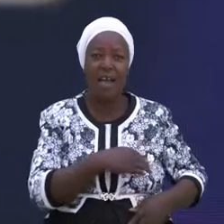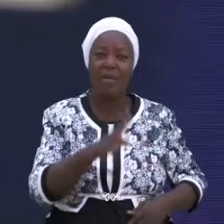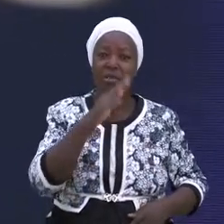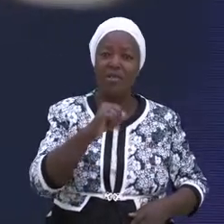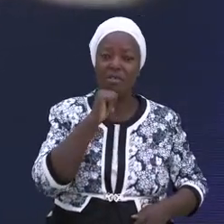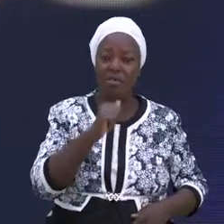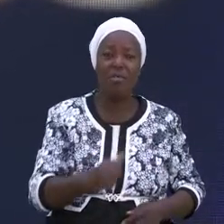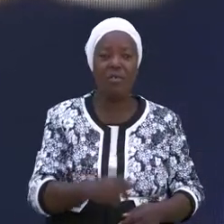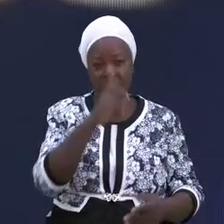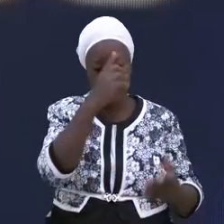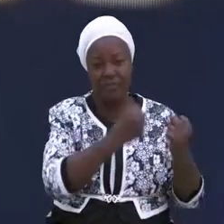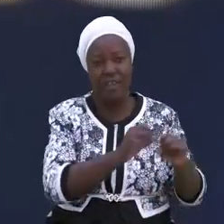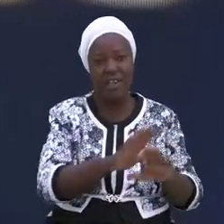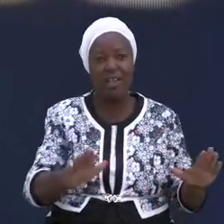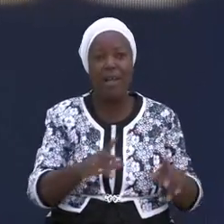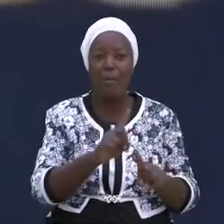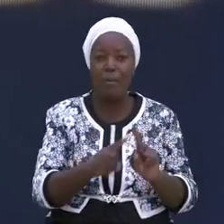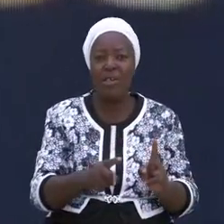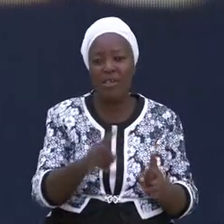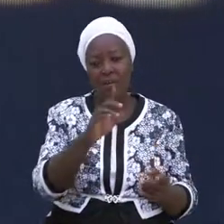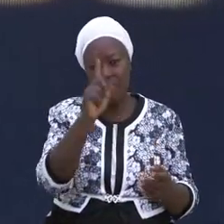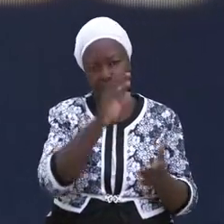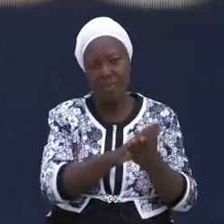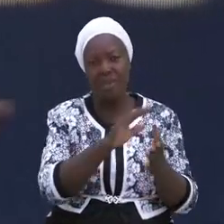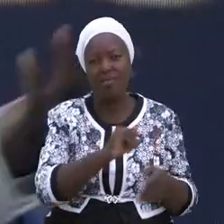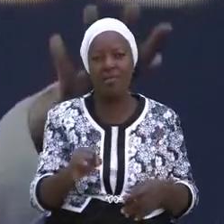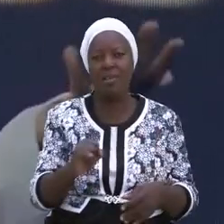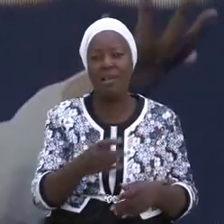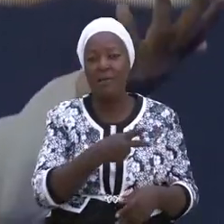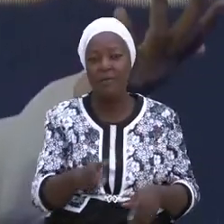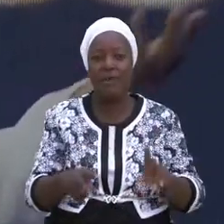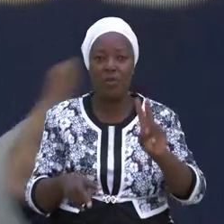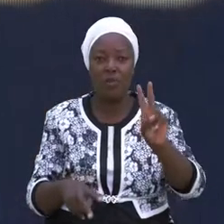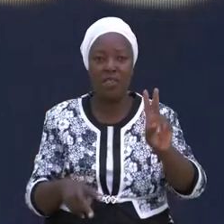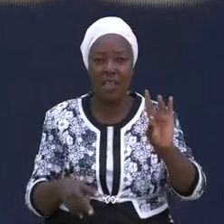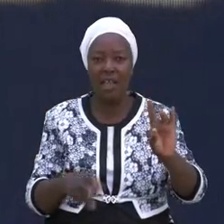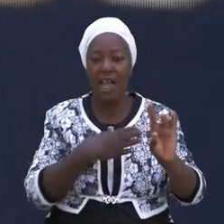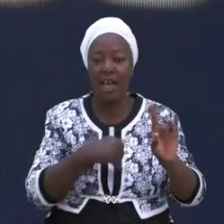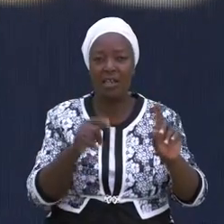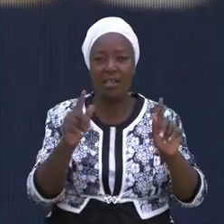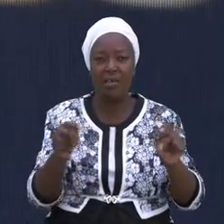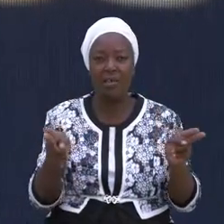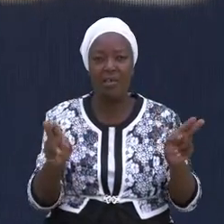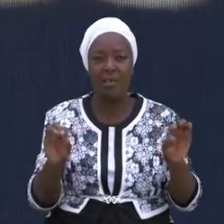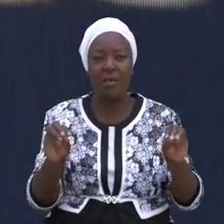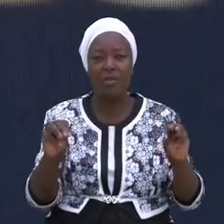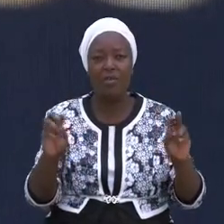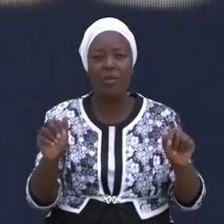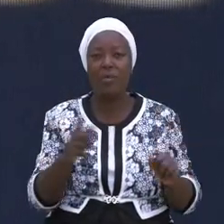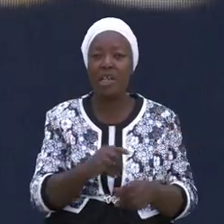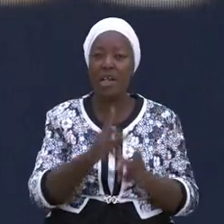but believing. Verse 28, and Thomas answered and